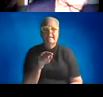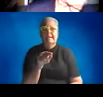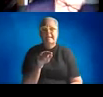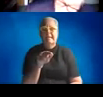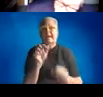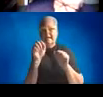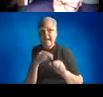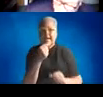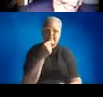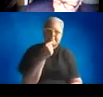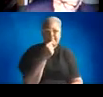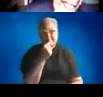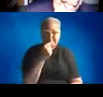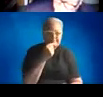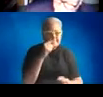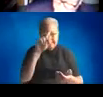Yeah. Huata